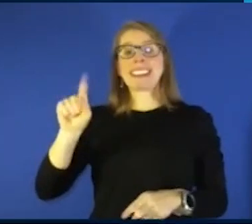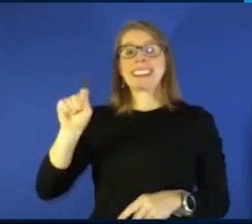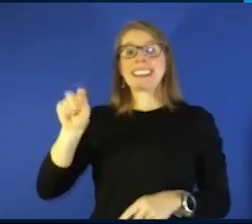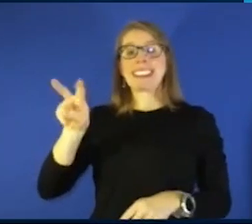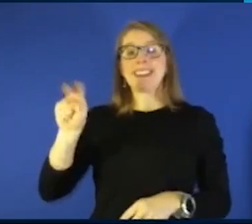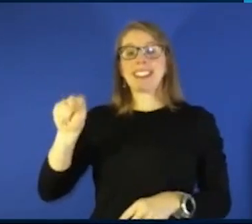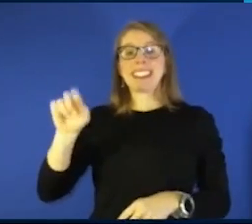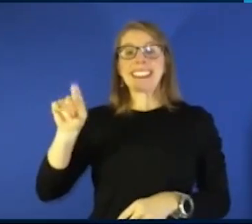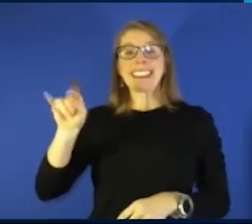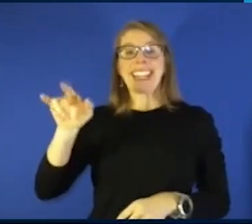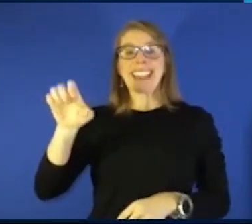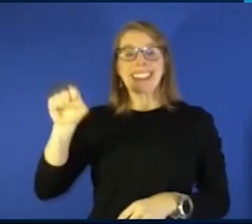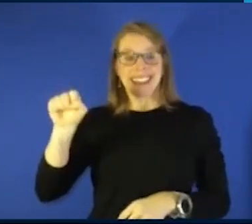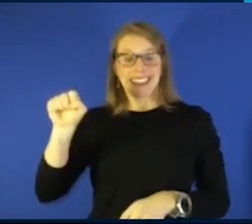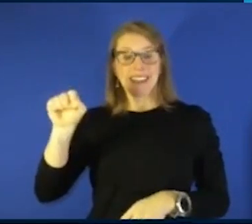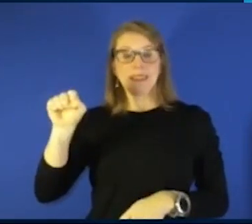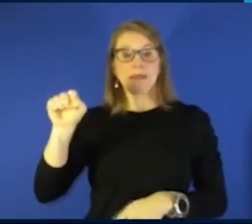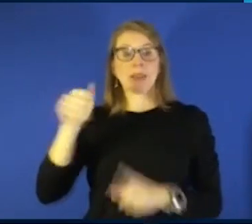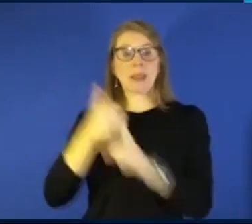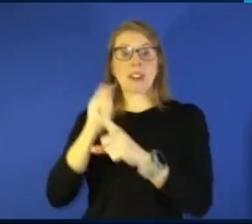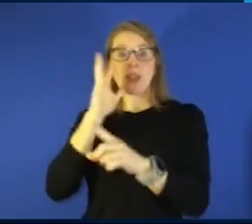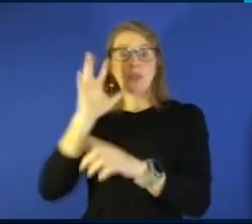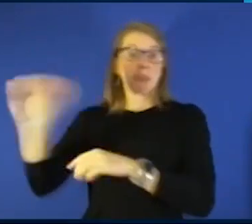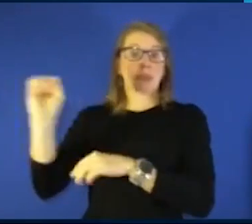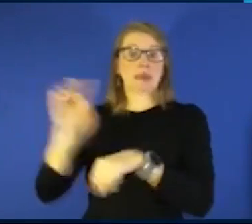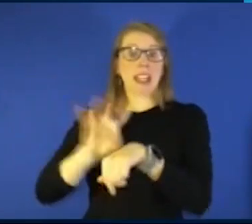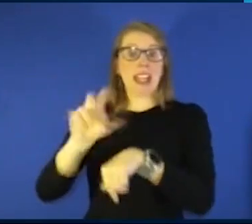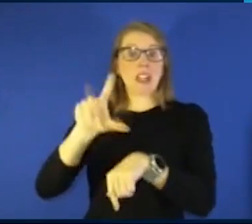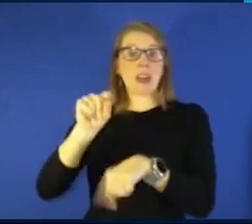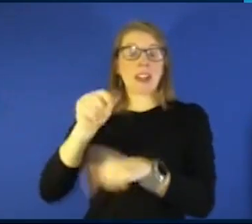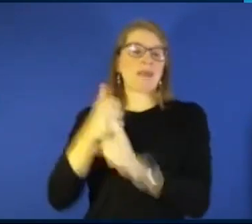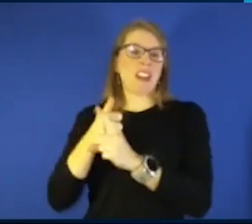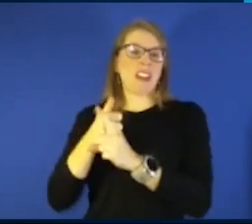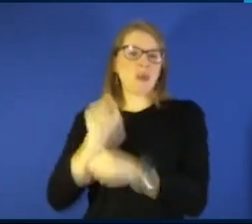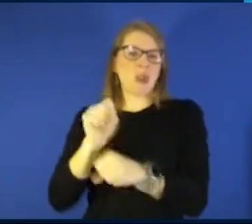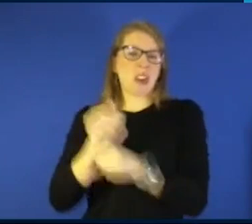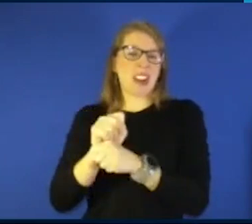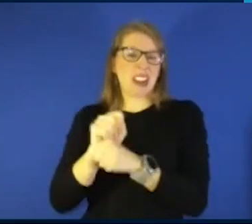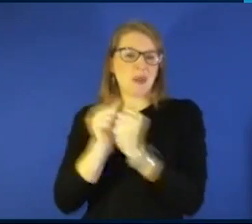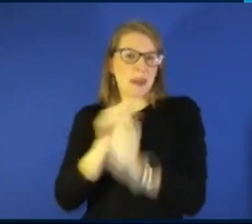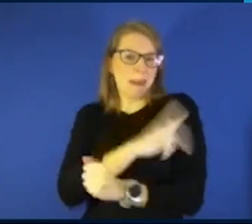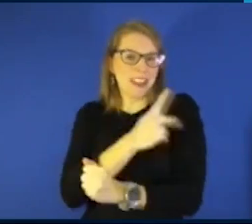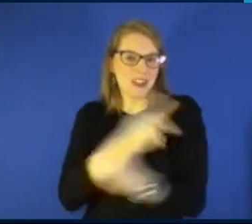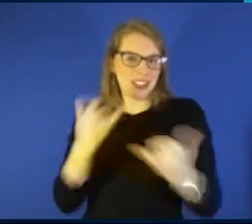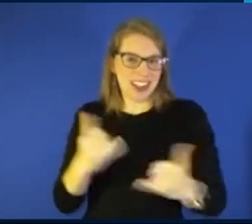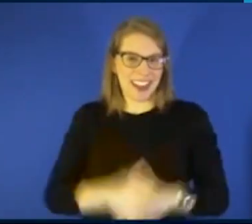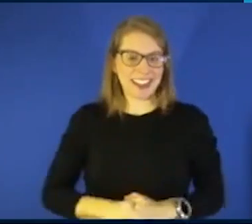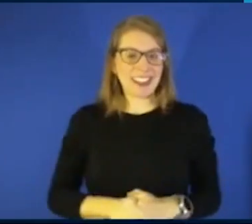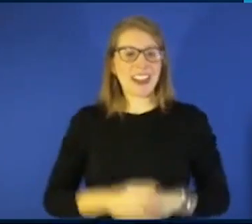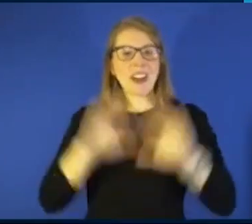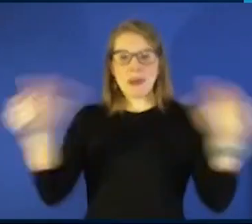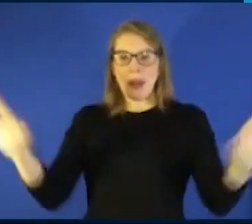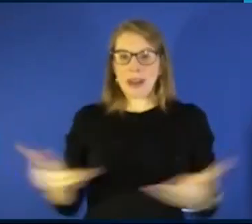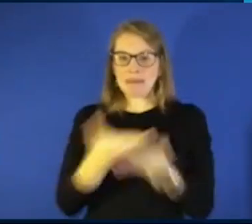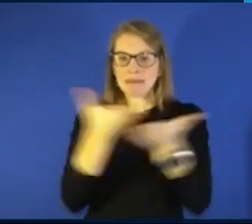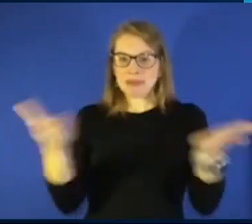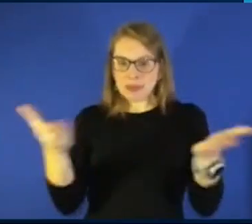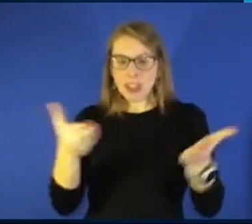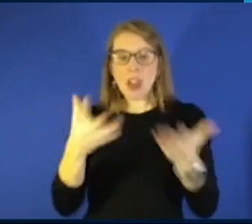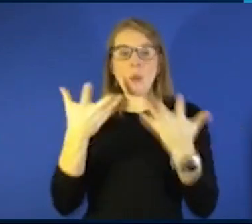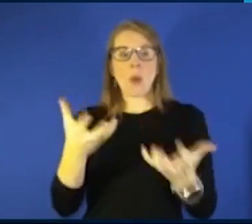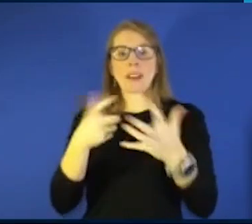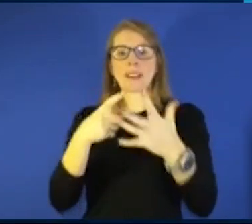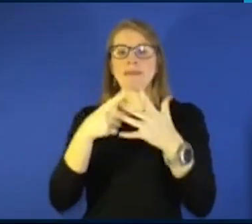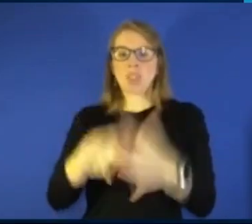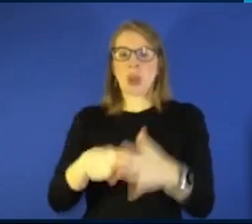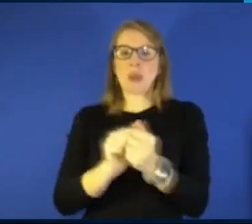going to take off at 8:20 because he's in clinic today. He's going to see some patients. So welcome to everyone. Want to start with Dr. Hayes.